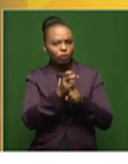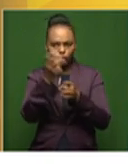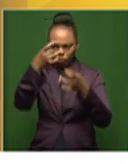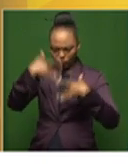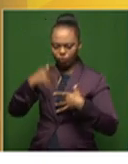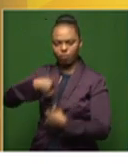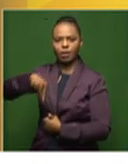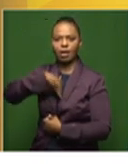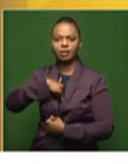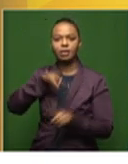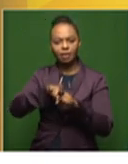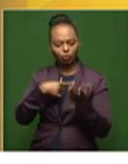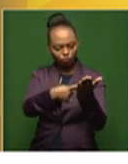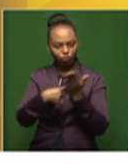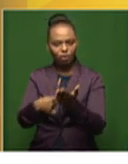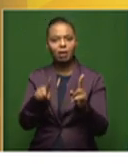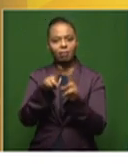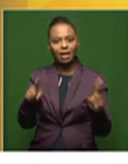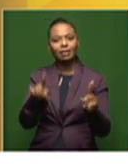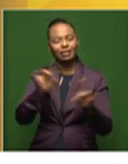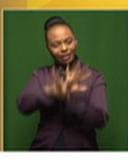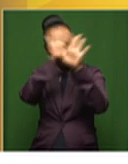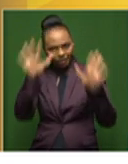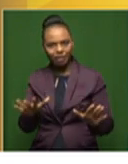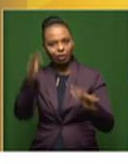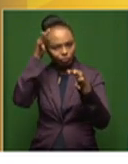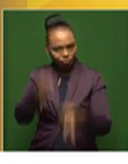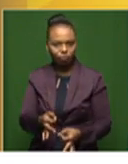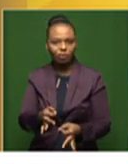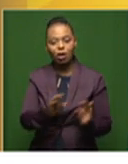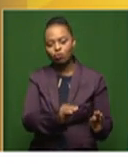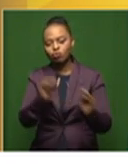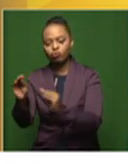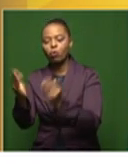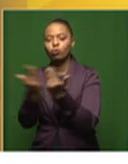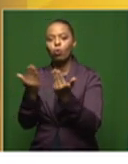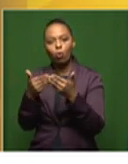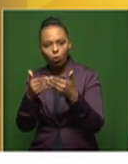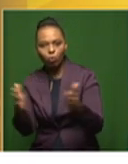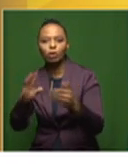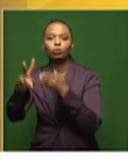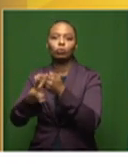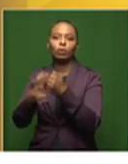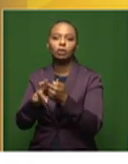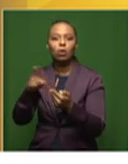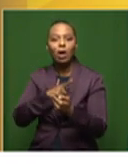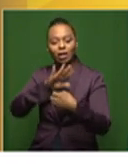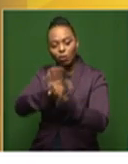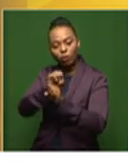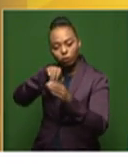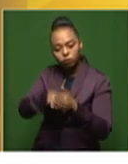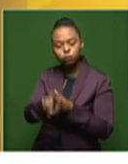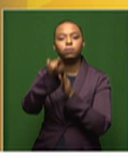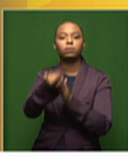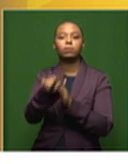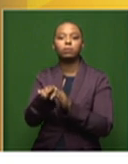position is very clear. Delay the reopening of schools by 2 weeks. We are in the middle of a surge, and this new variant of